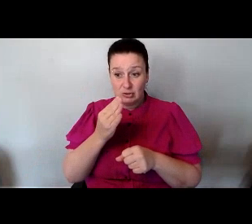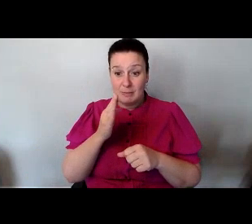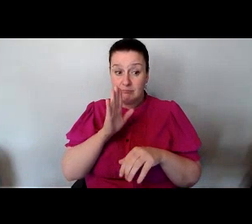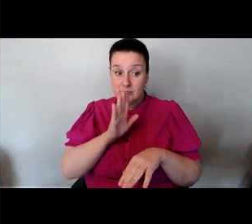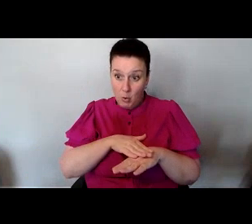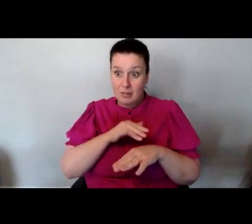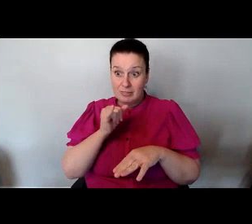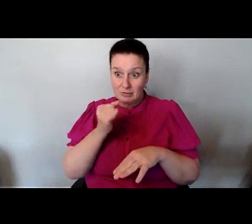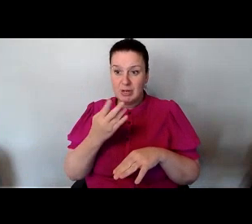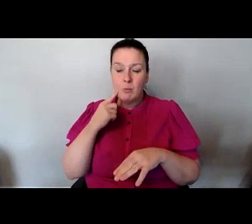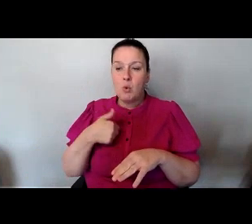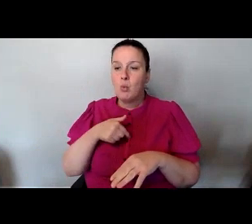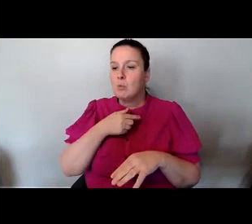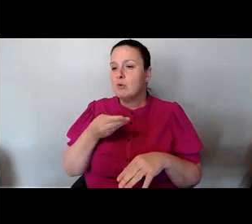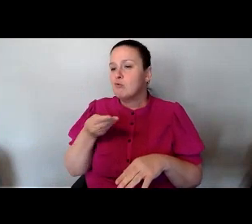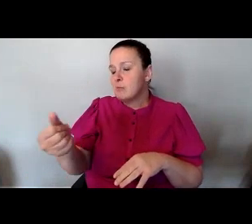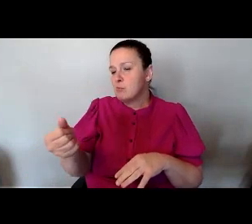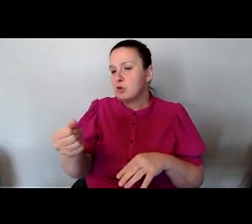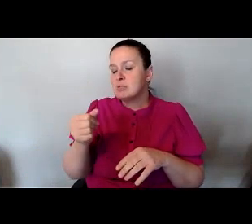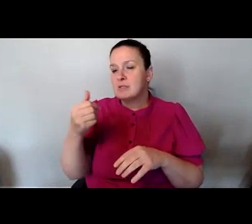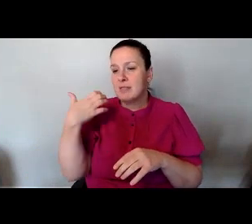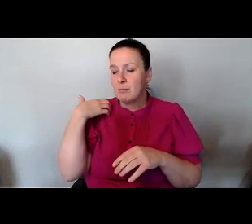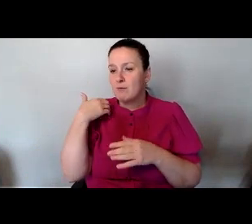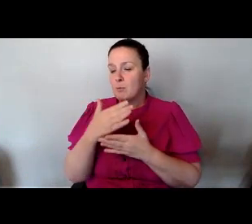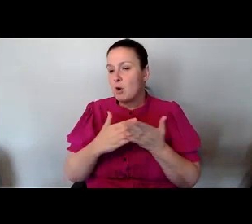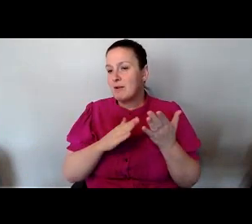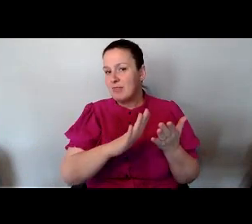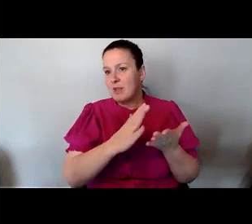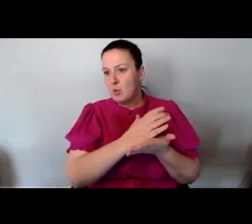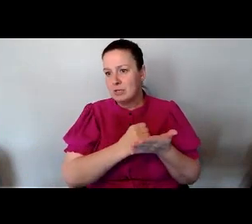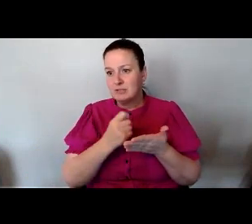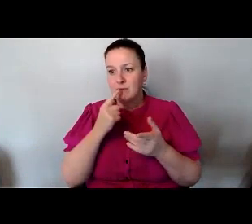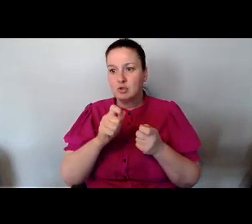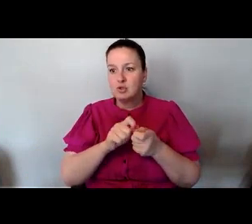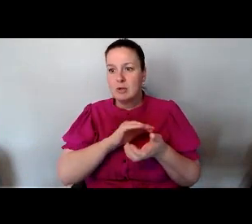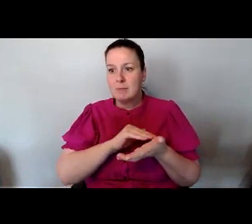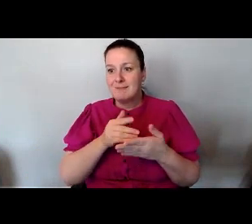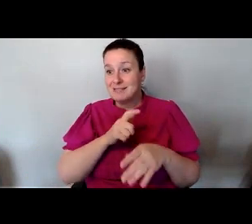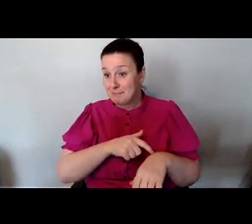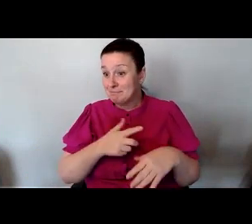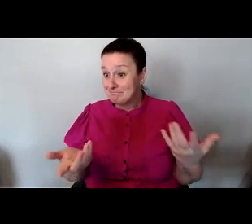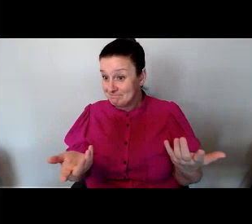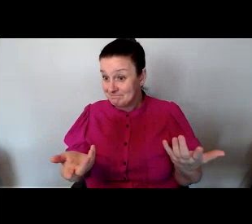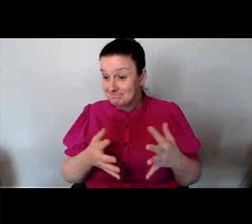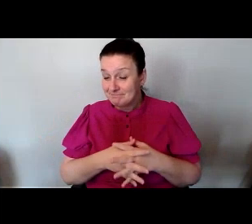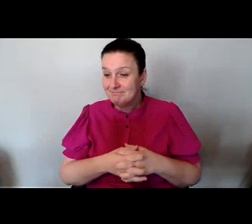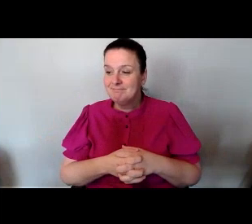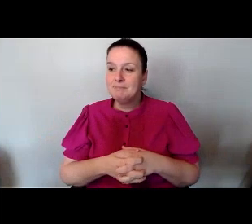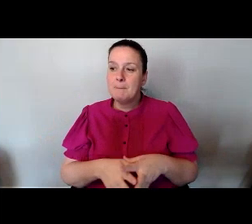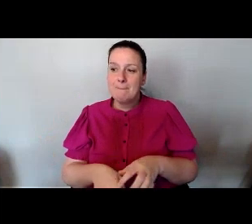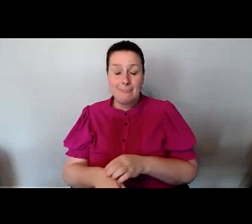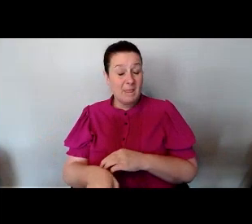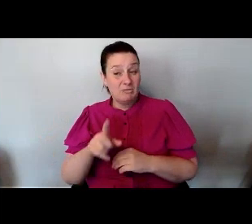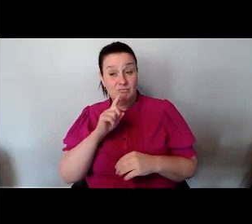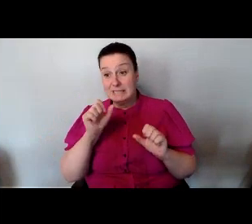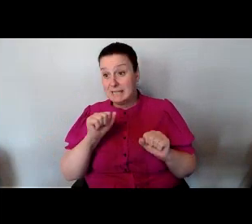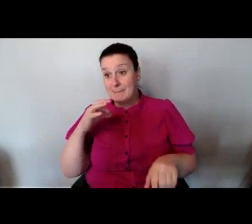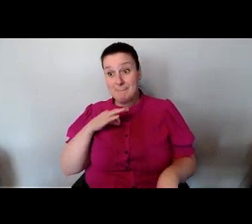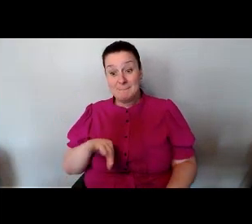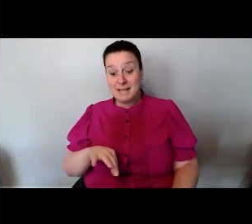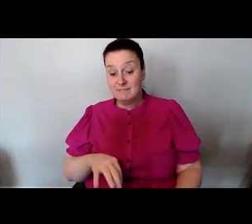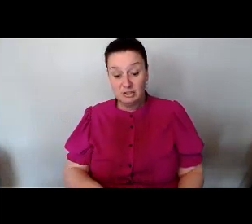will reimburse the employer for part of their wages for a certain period of time. And that can really be beneficial to